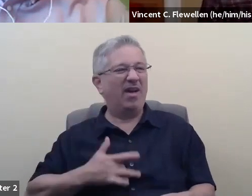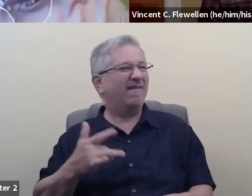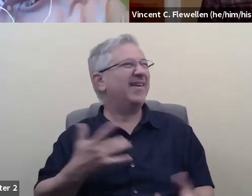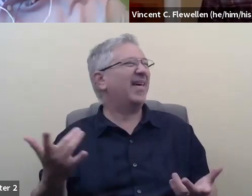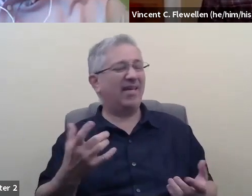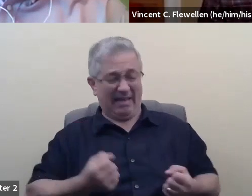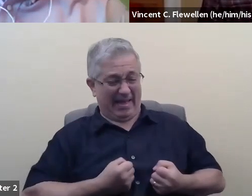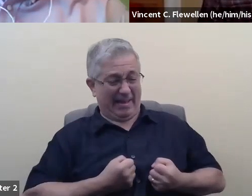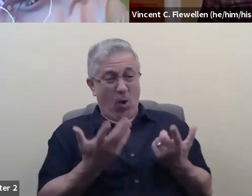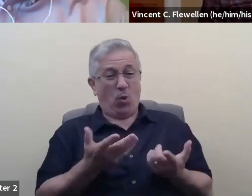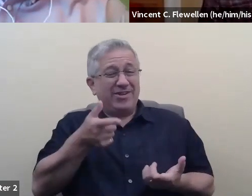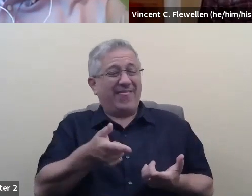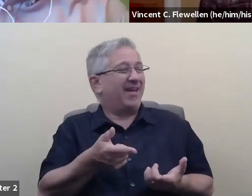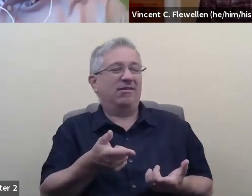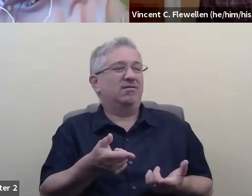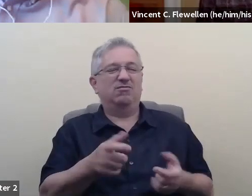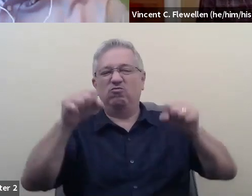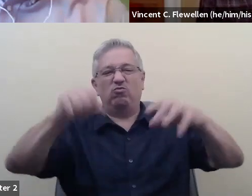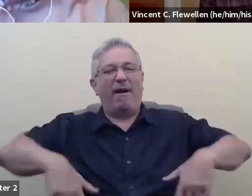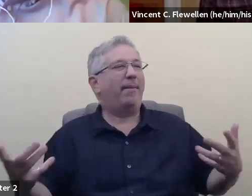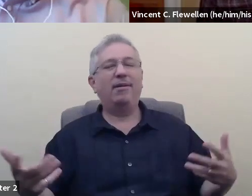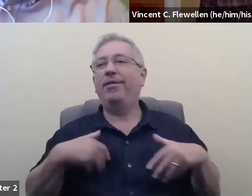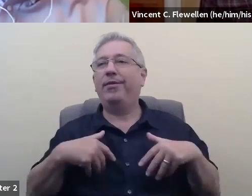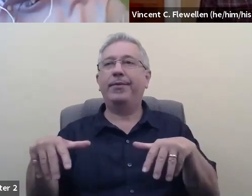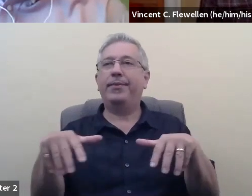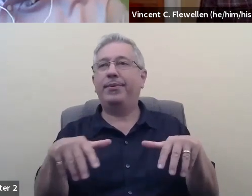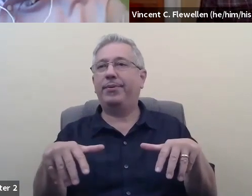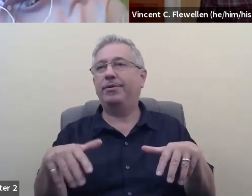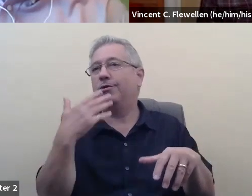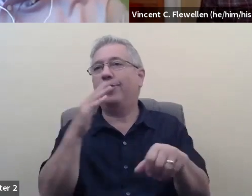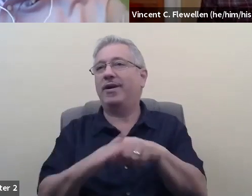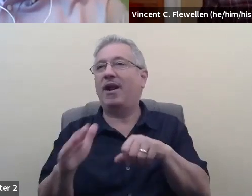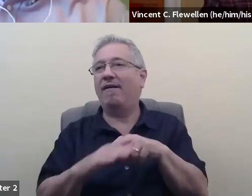will find a way to check out and find what's next and new for them.